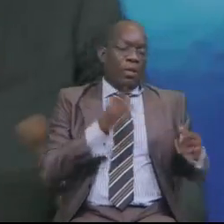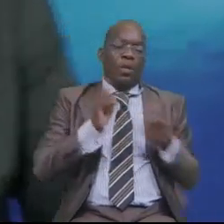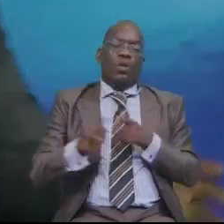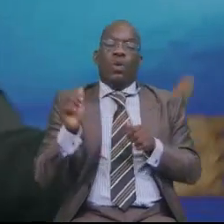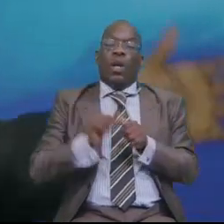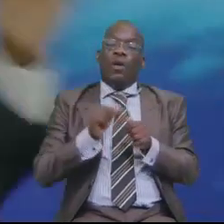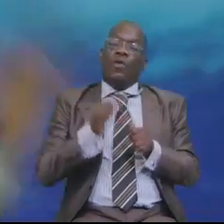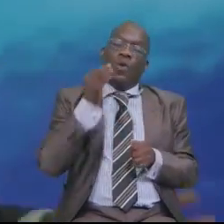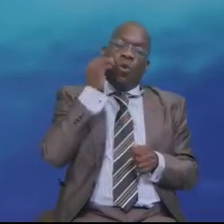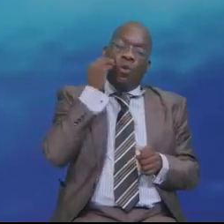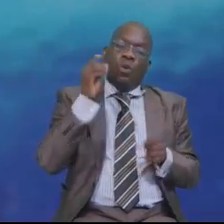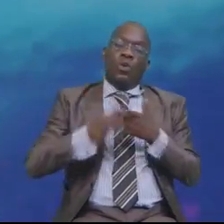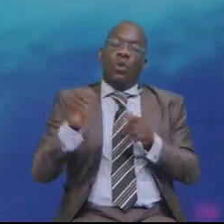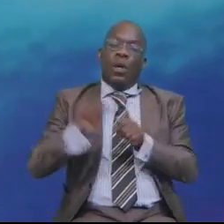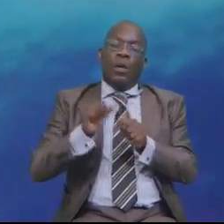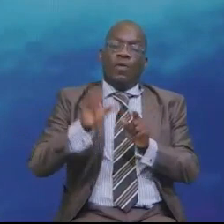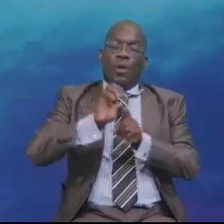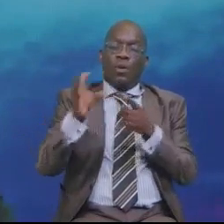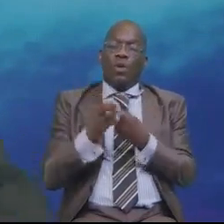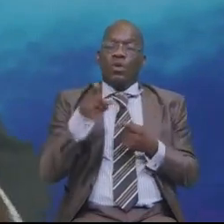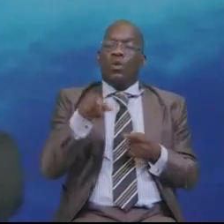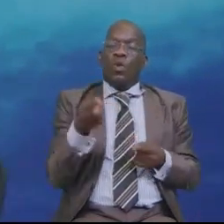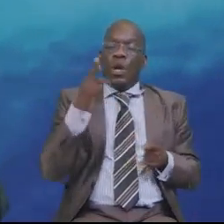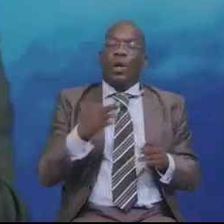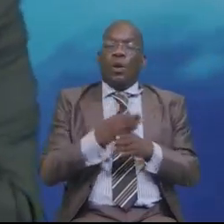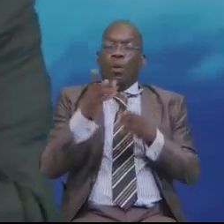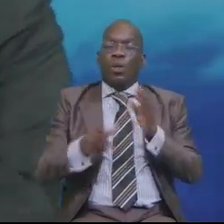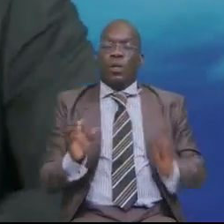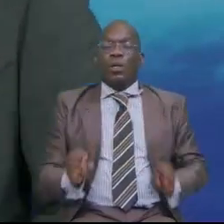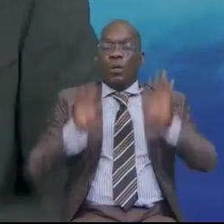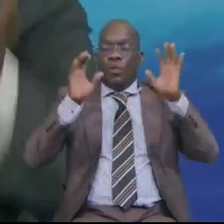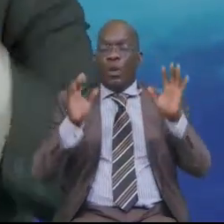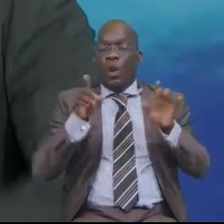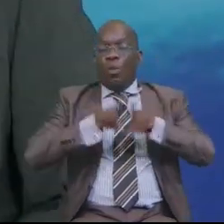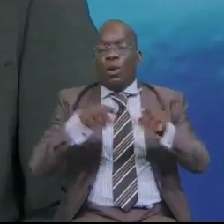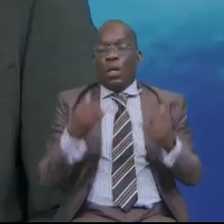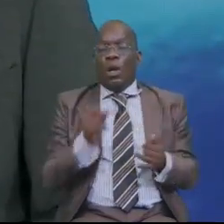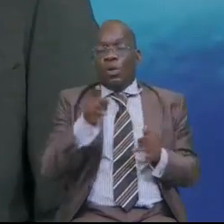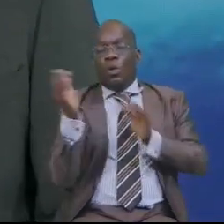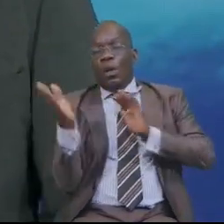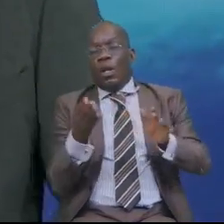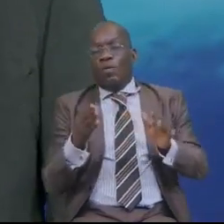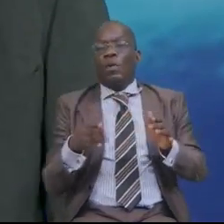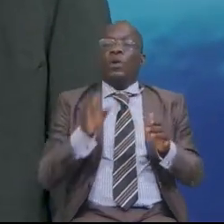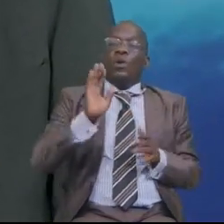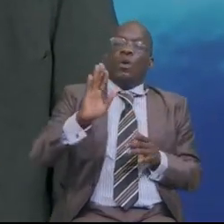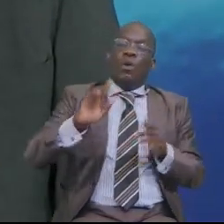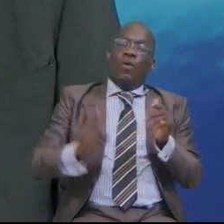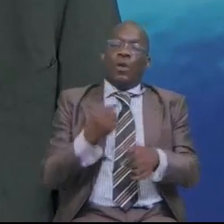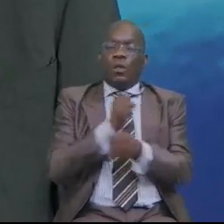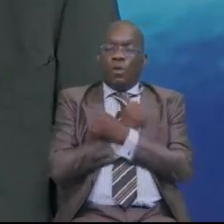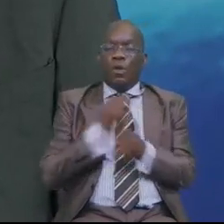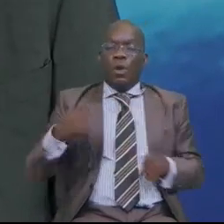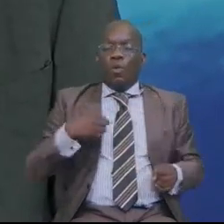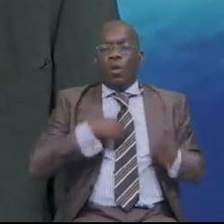community. And you were totally committed, but now you left your first love. We can say that about